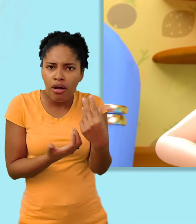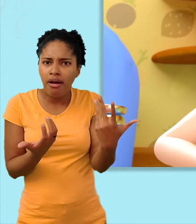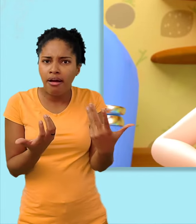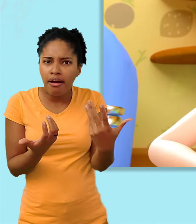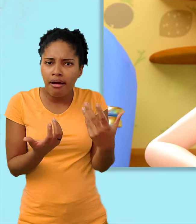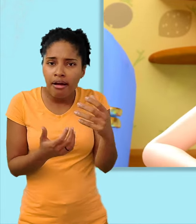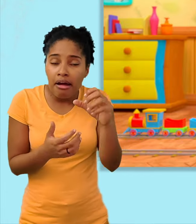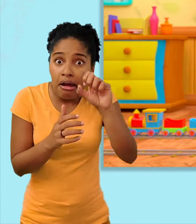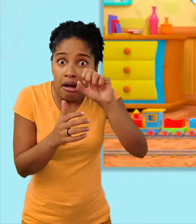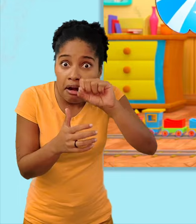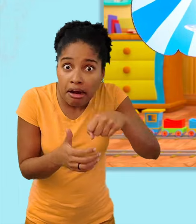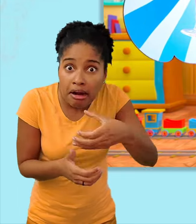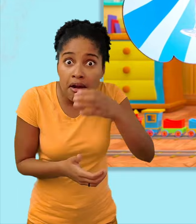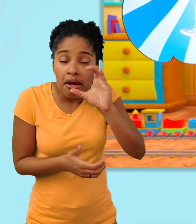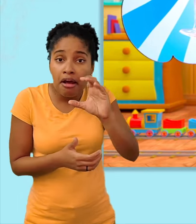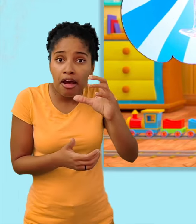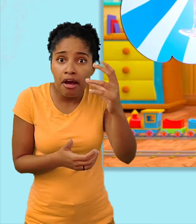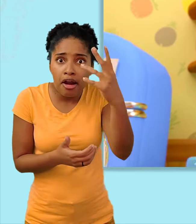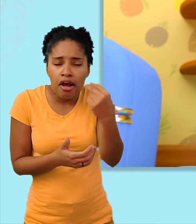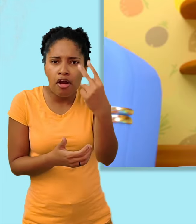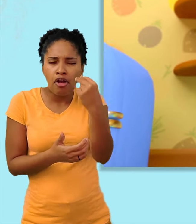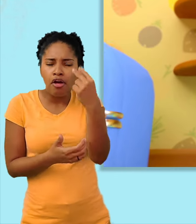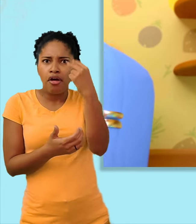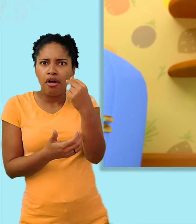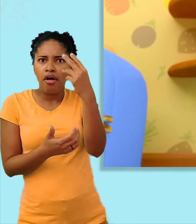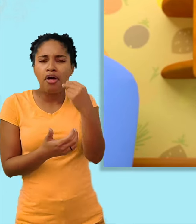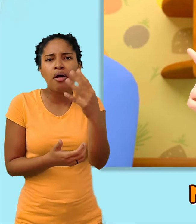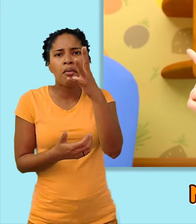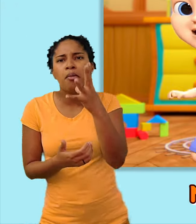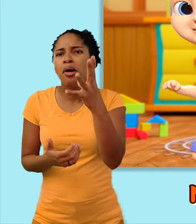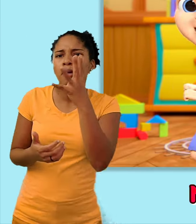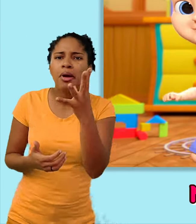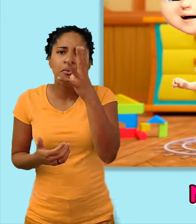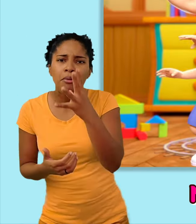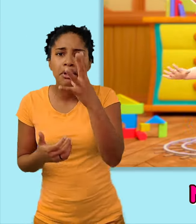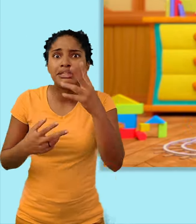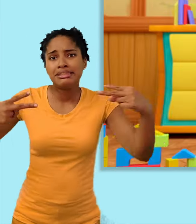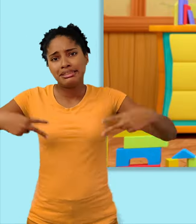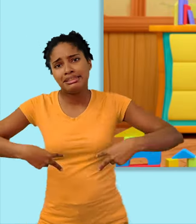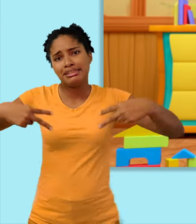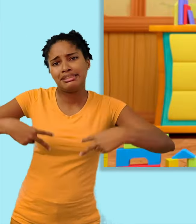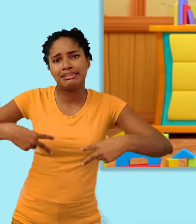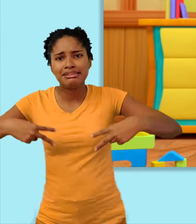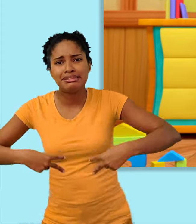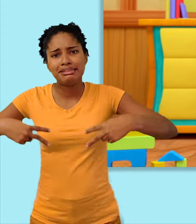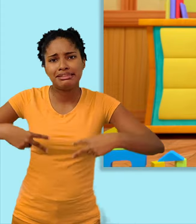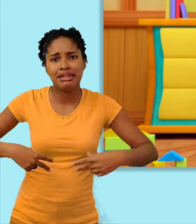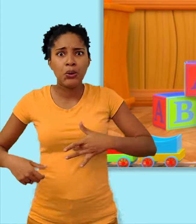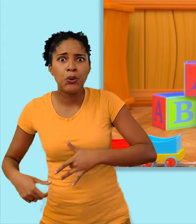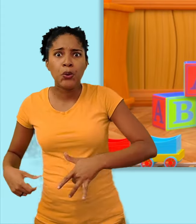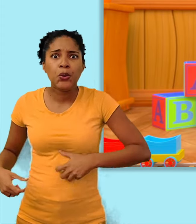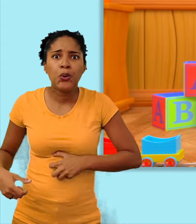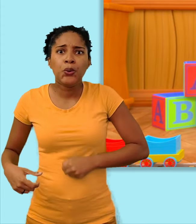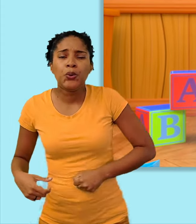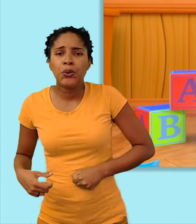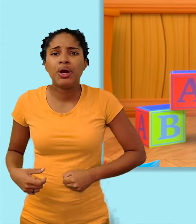No. Can I have a shake? No, no, no, no. Mommy, mommy, mommy, look at my tummy.